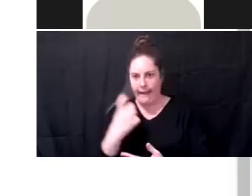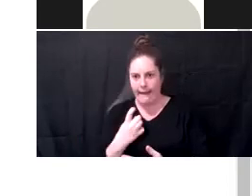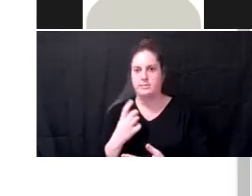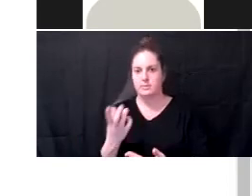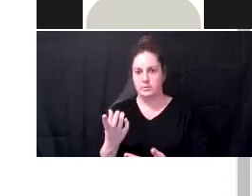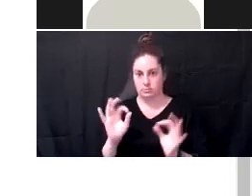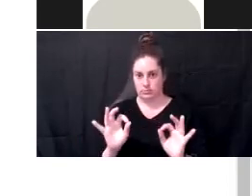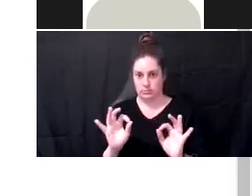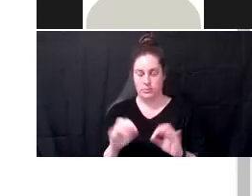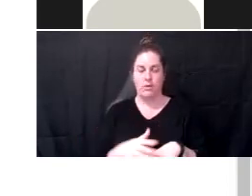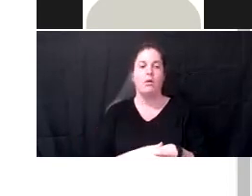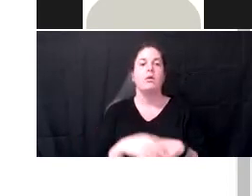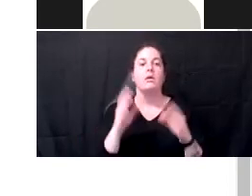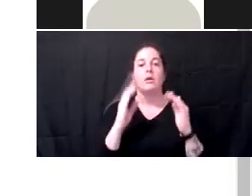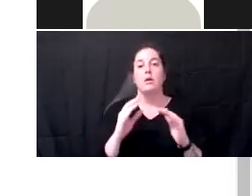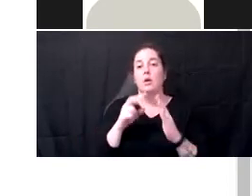viewings